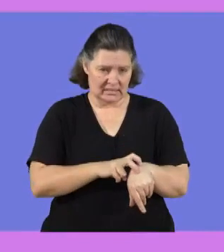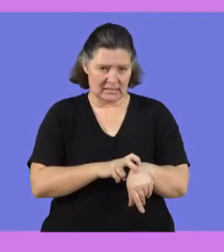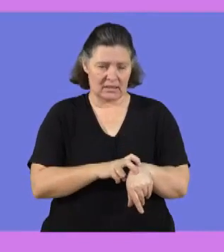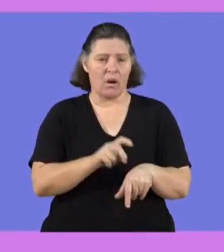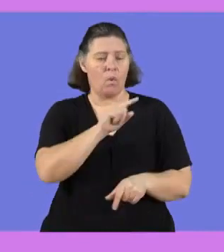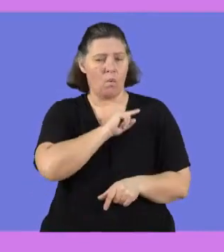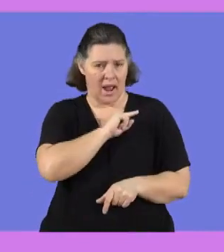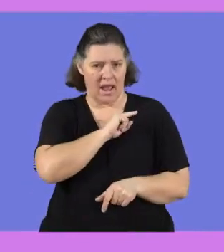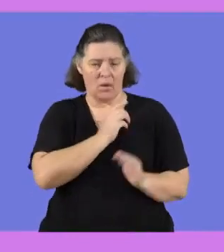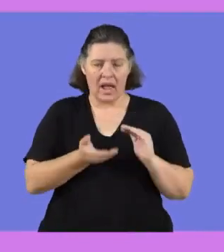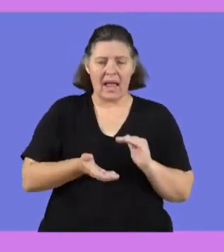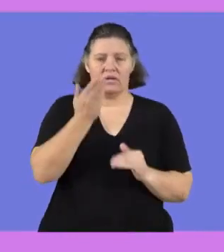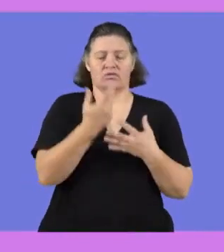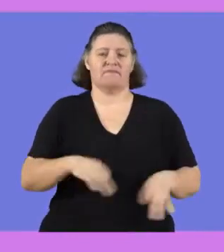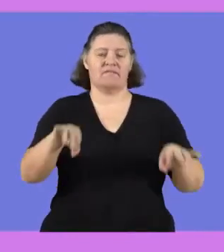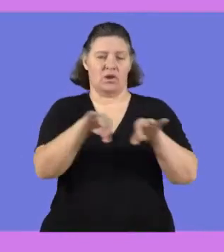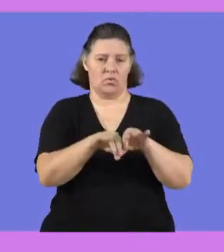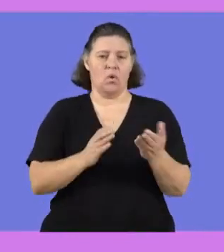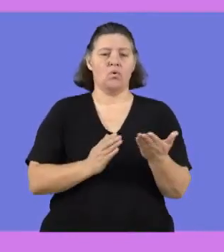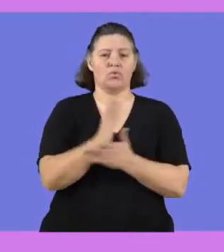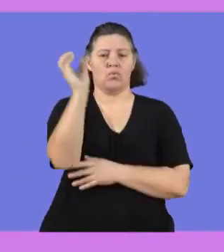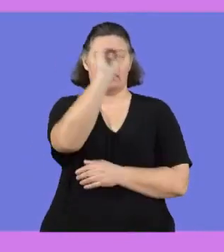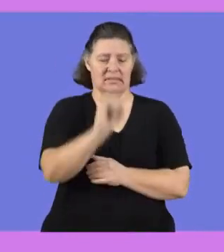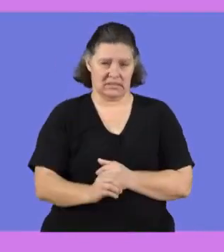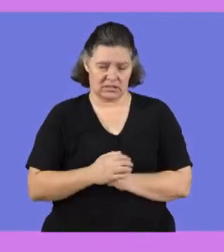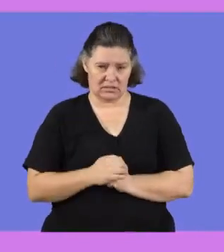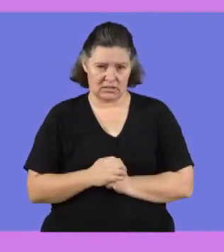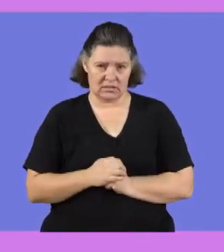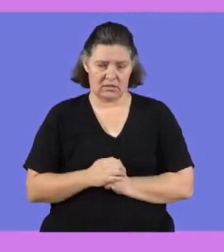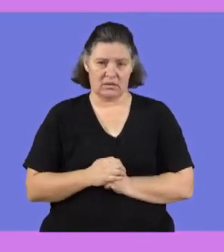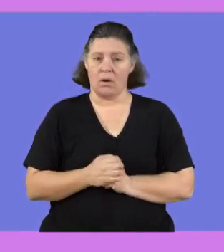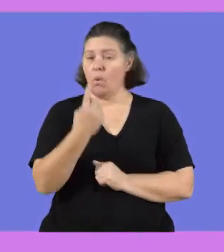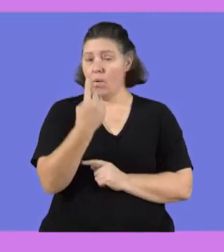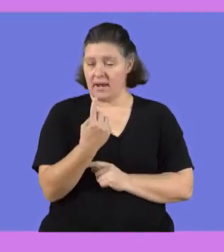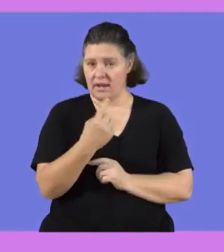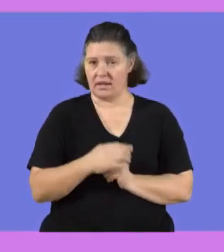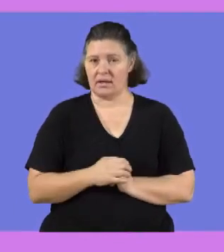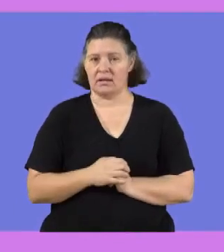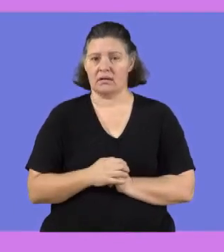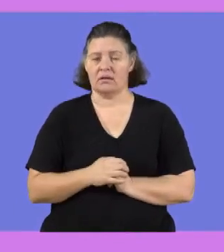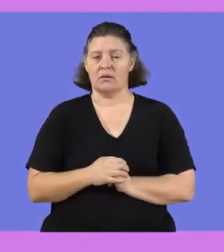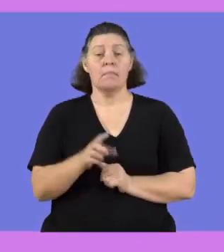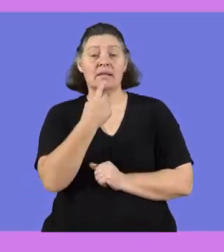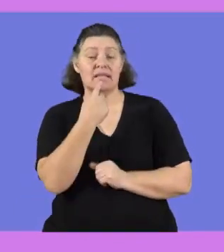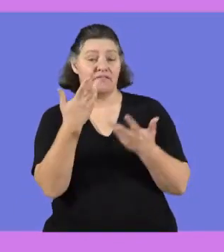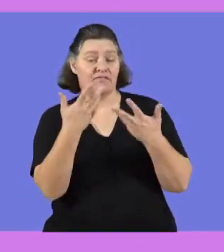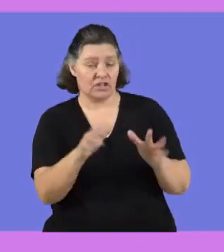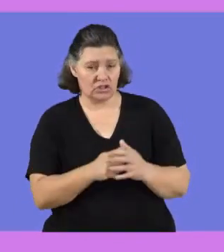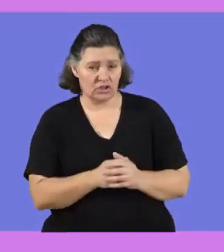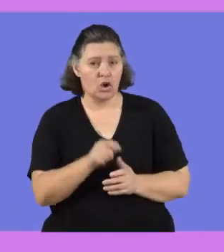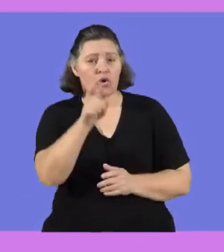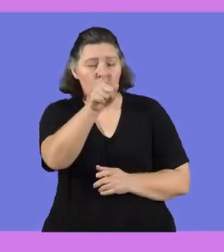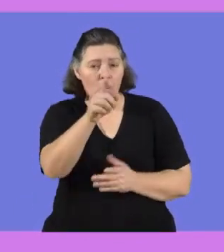take as we are increasing a value by a percentage. Number one, I said to